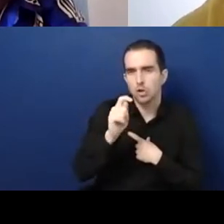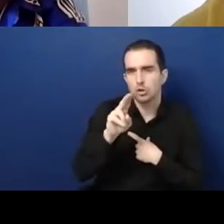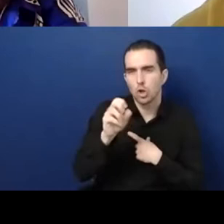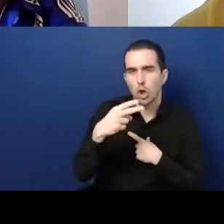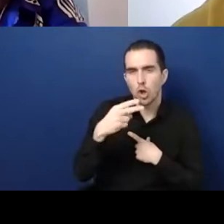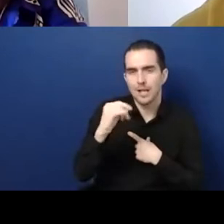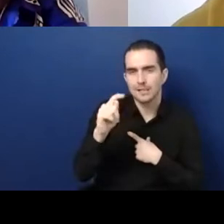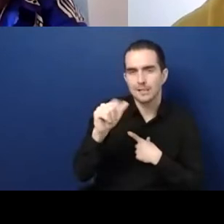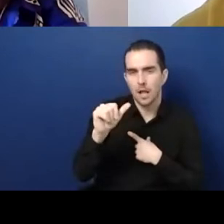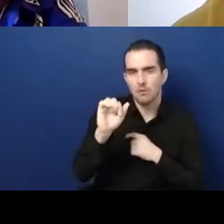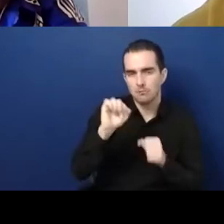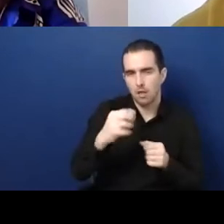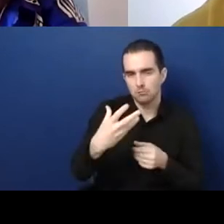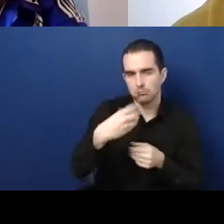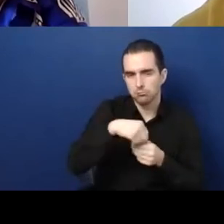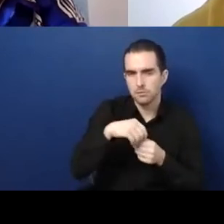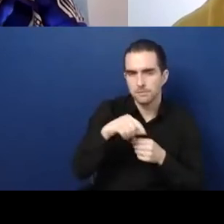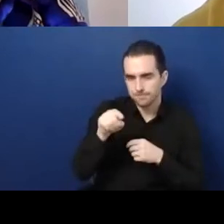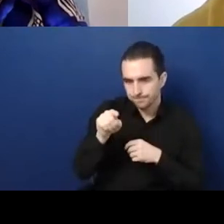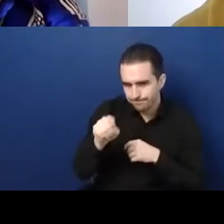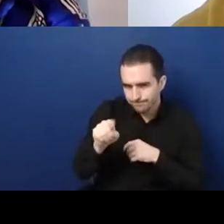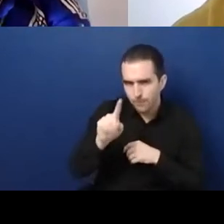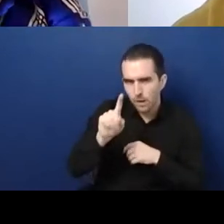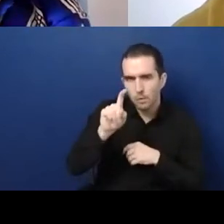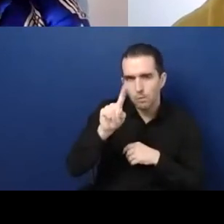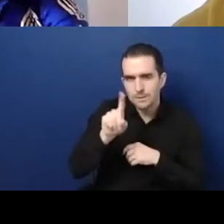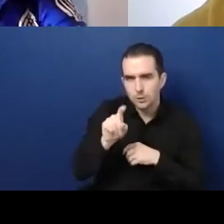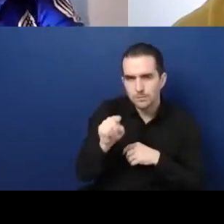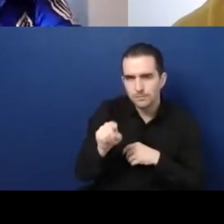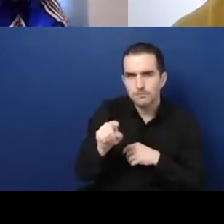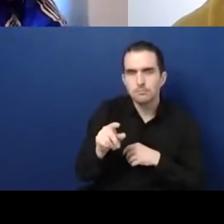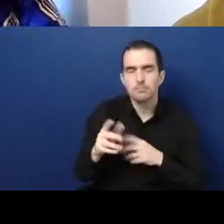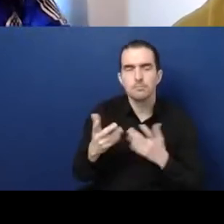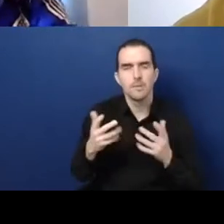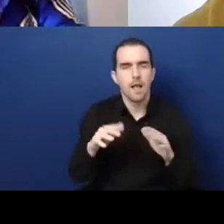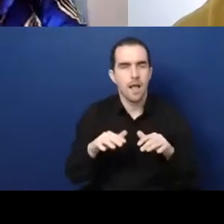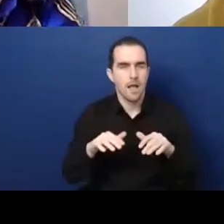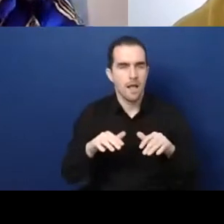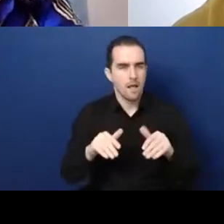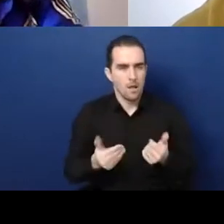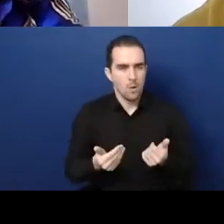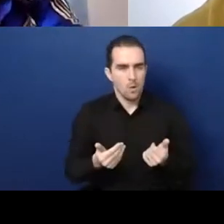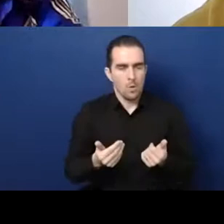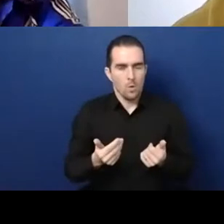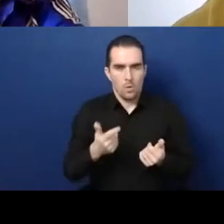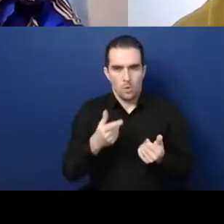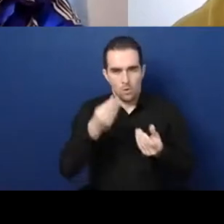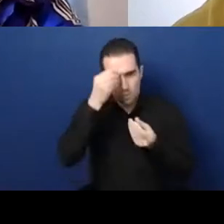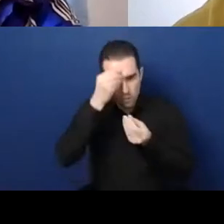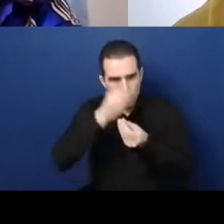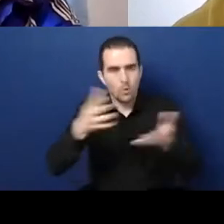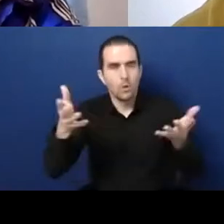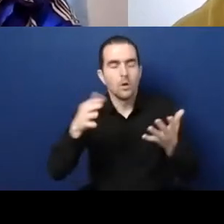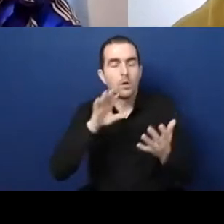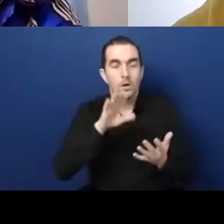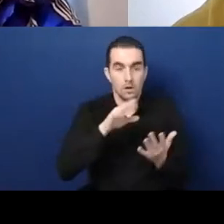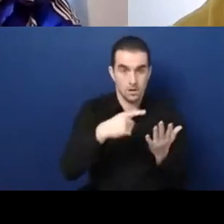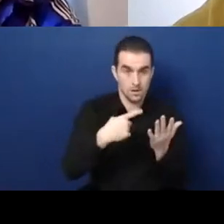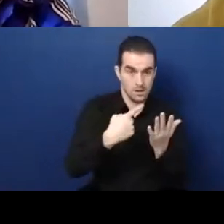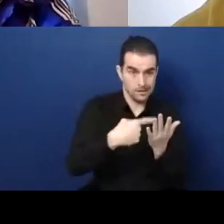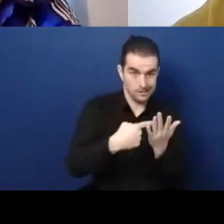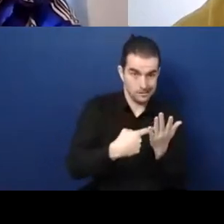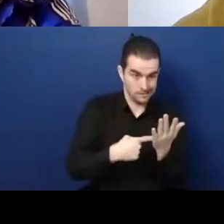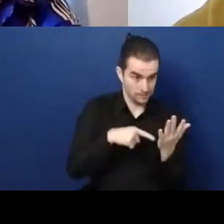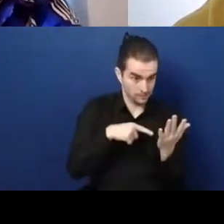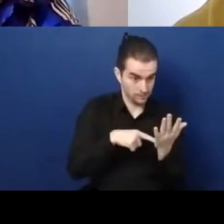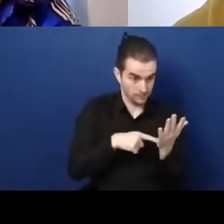share the inclusive formats of the policies and what types of accessibility do you